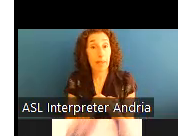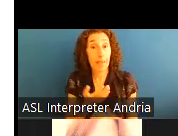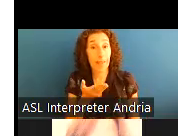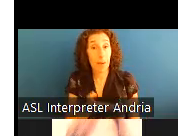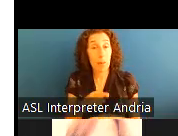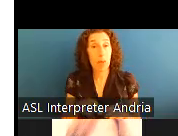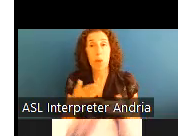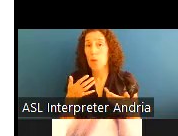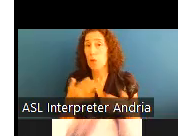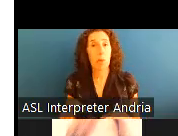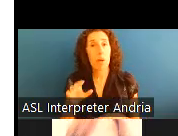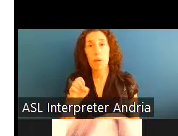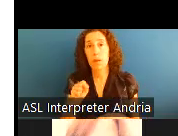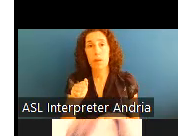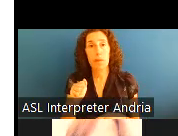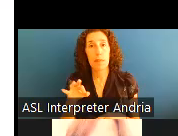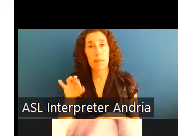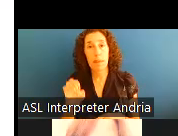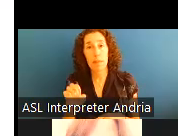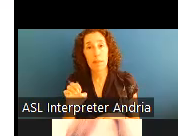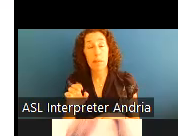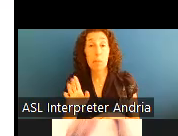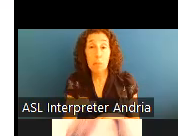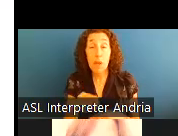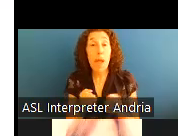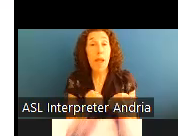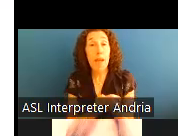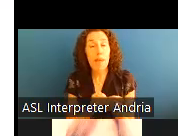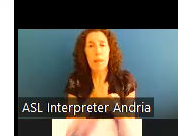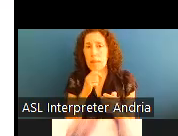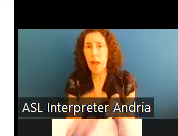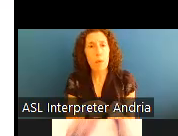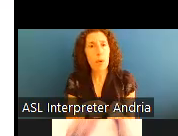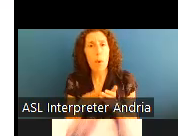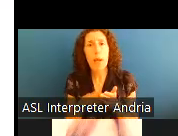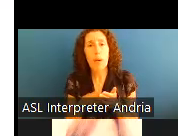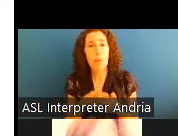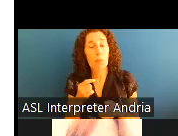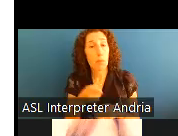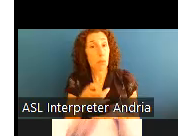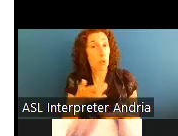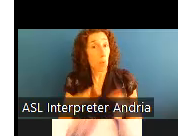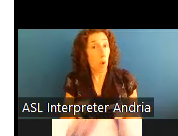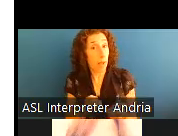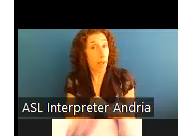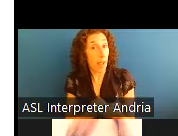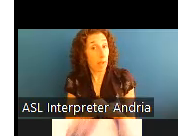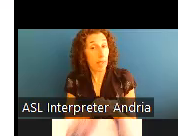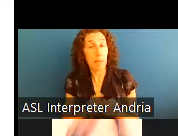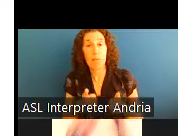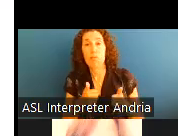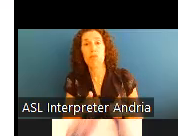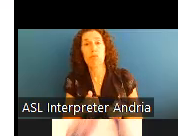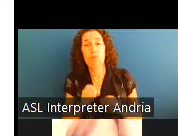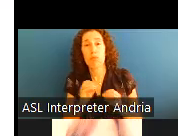Survivors are not required to have an advocate present, and they may choose not to. In this situation, an advocate can provide contact information